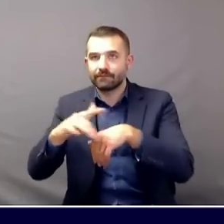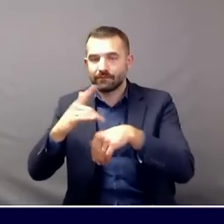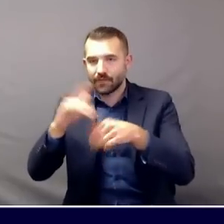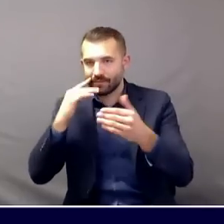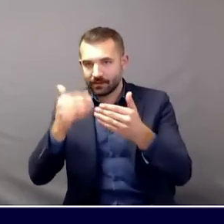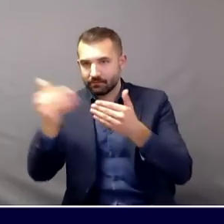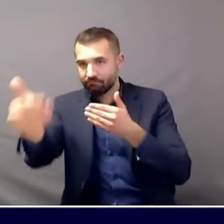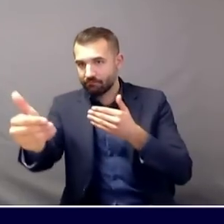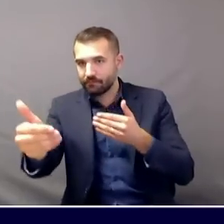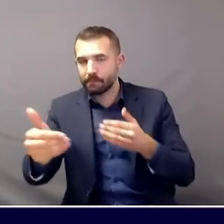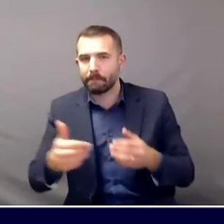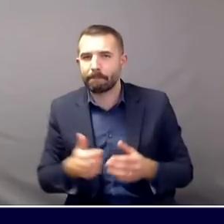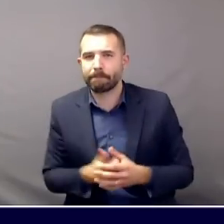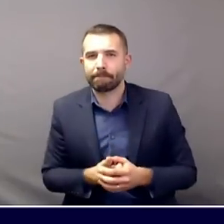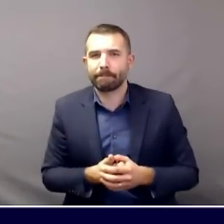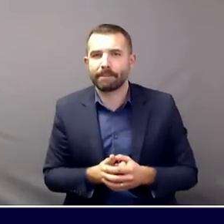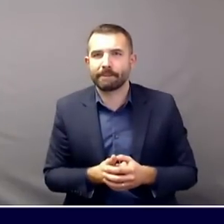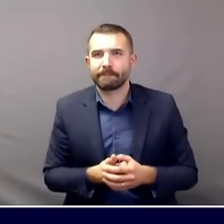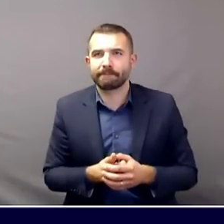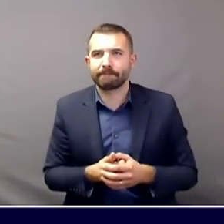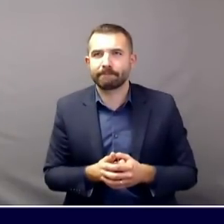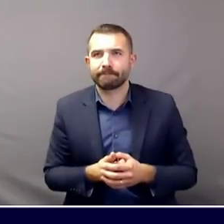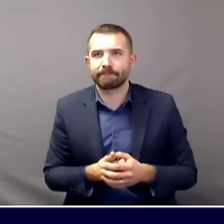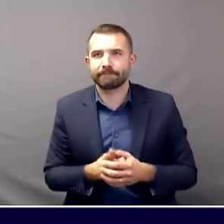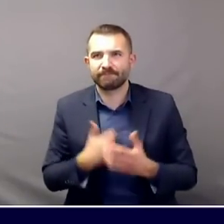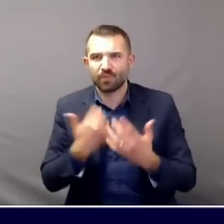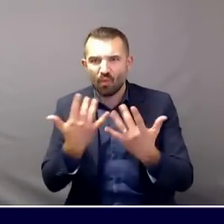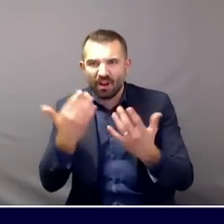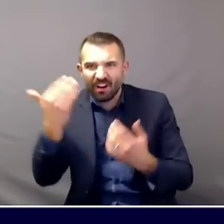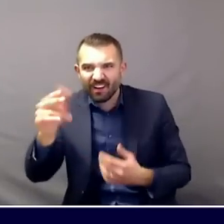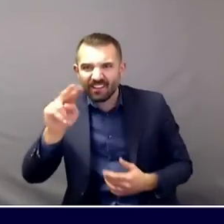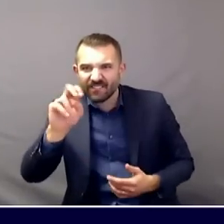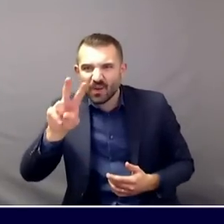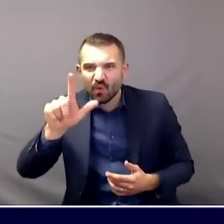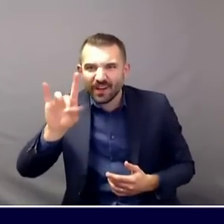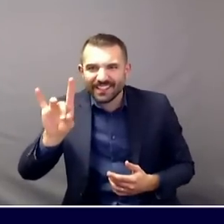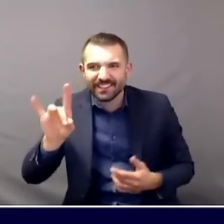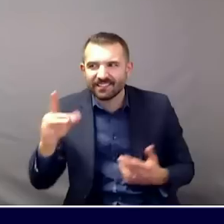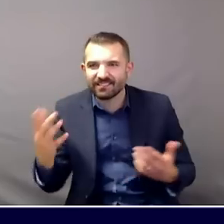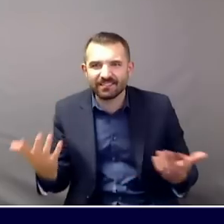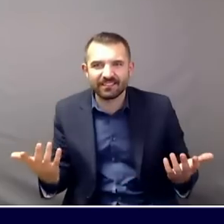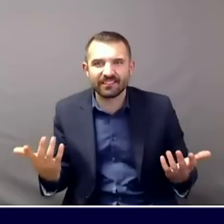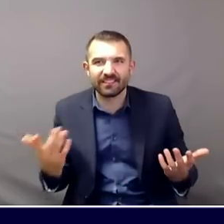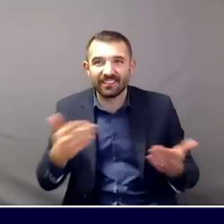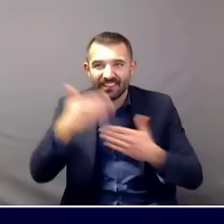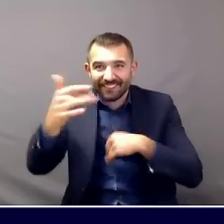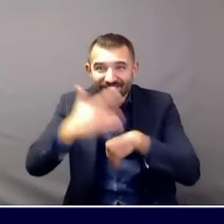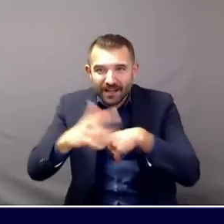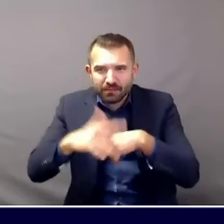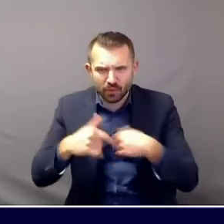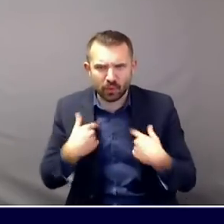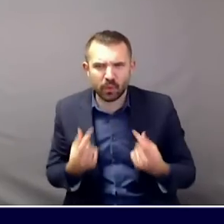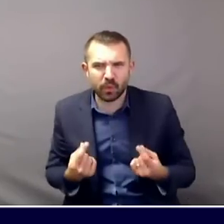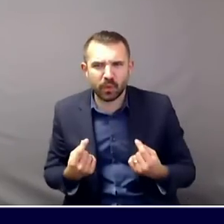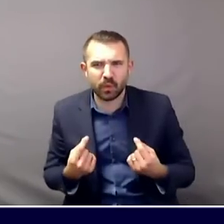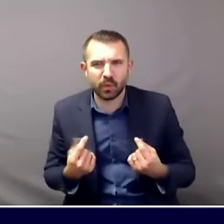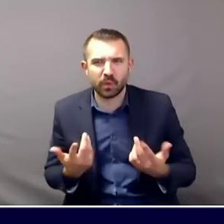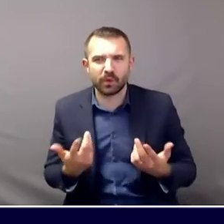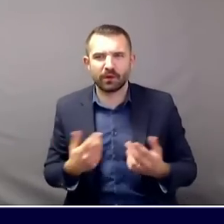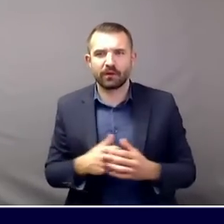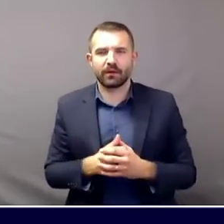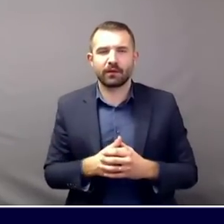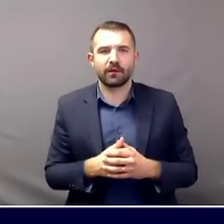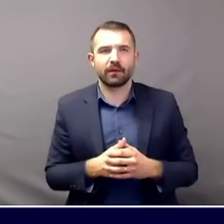So just those types of sites where you can try and get those free tests. Sure, we are in regular communication with